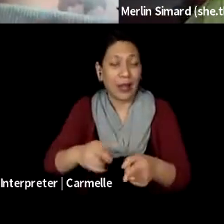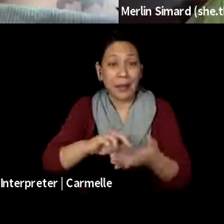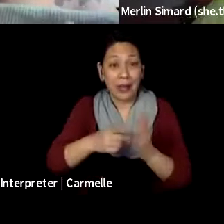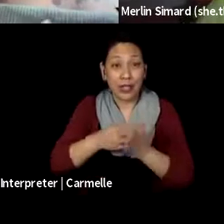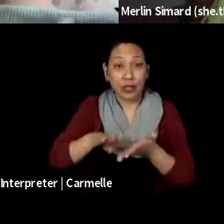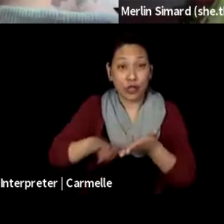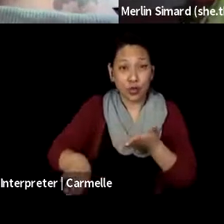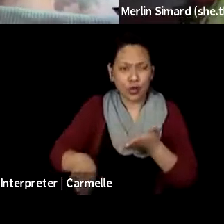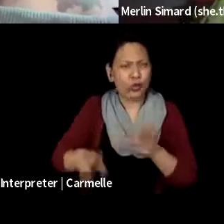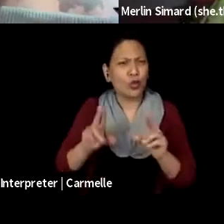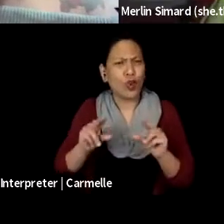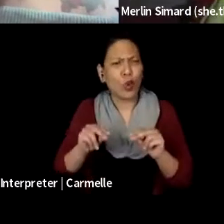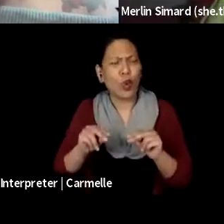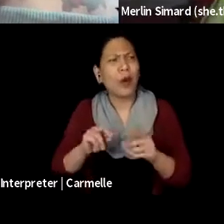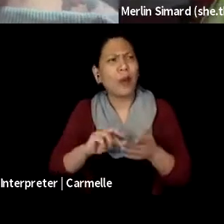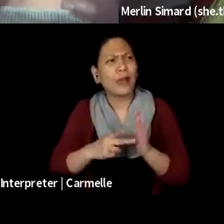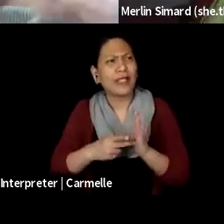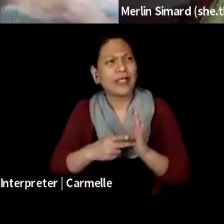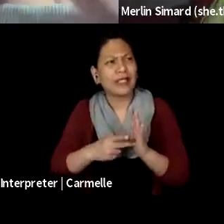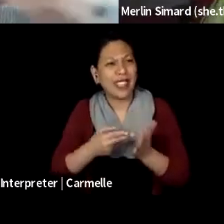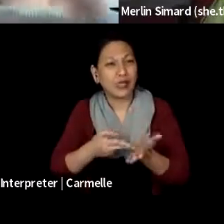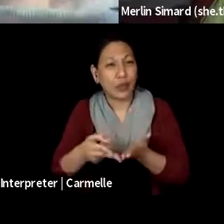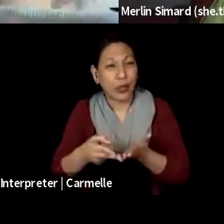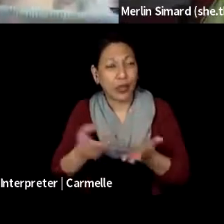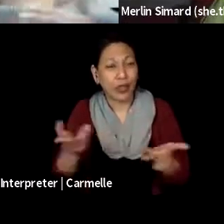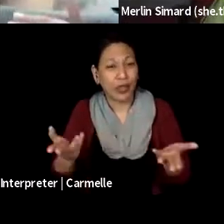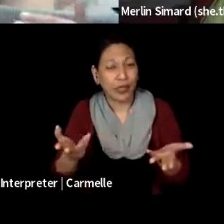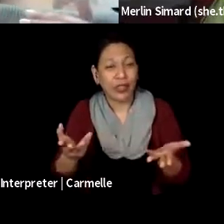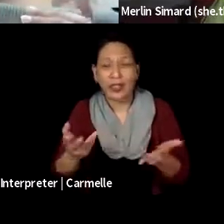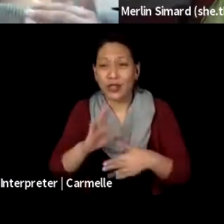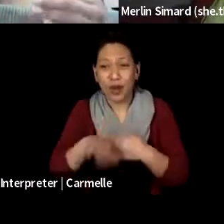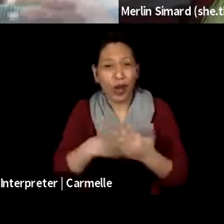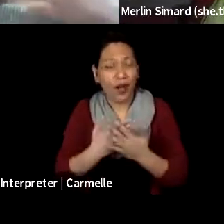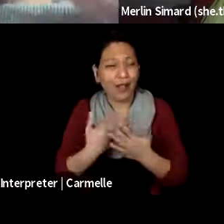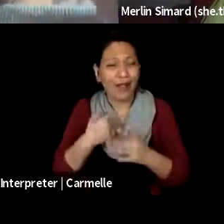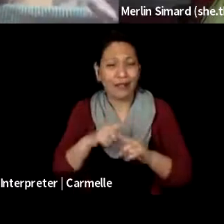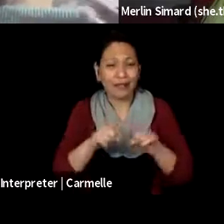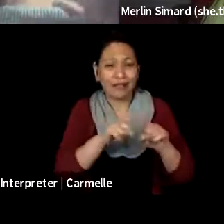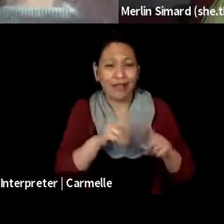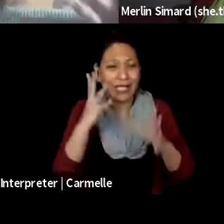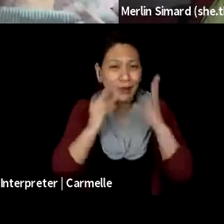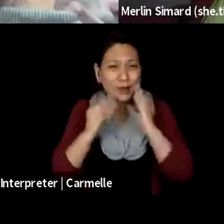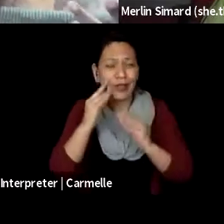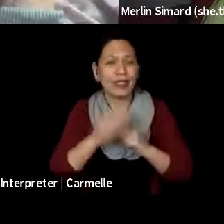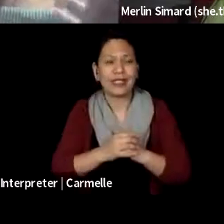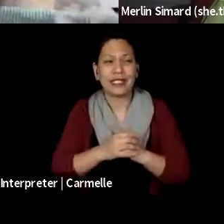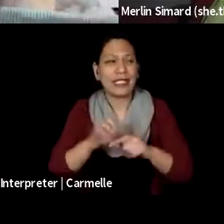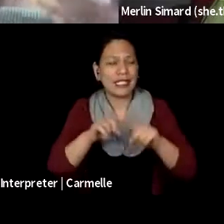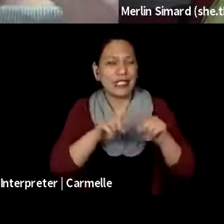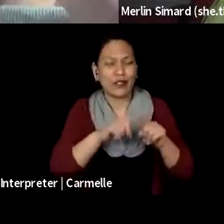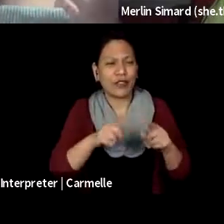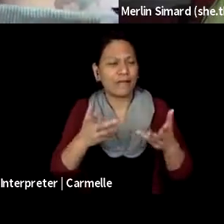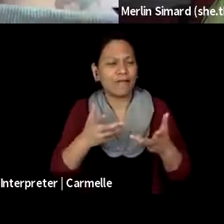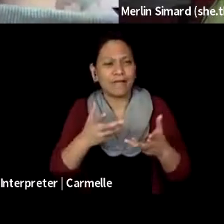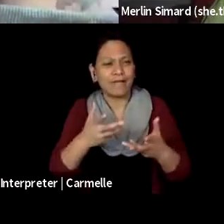truth, right? Like, that is a truth that we are all holding, and some people are at different points with it. And so for those folks that are causing that harm